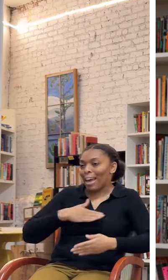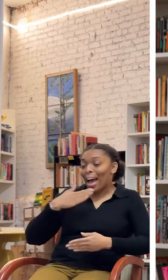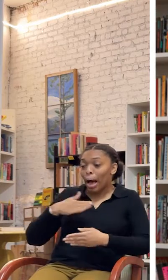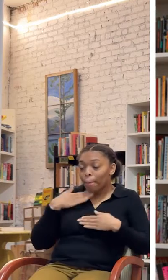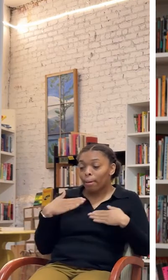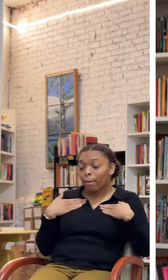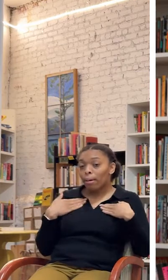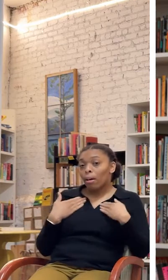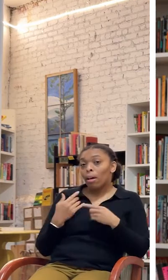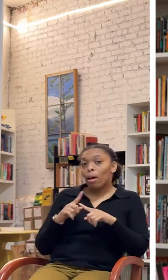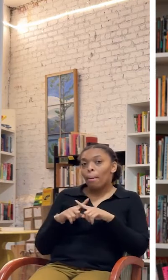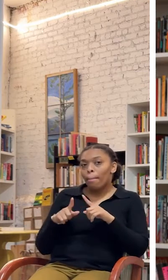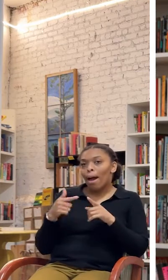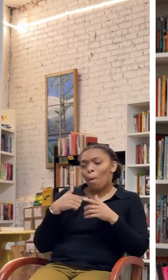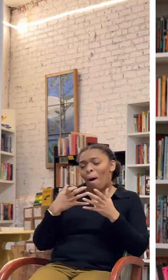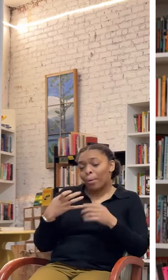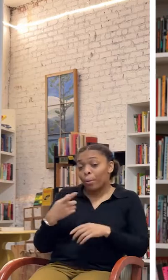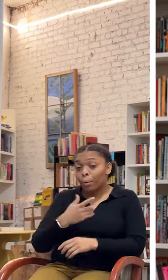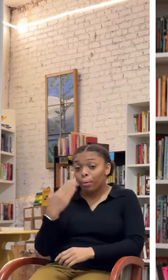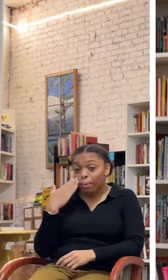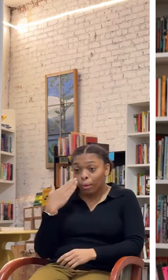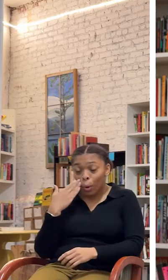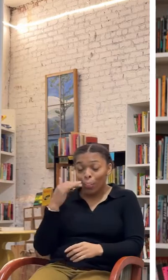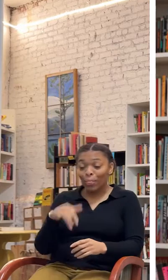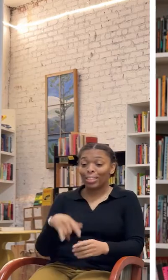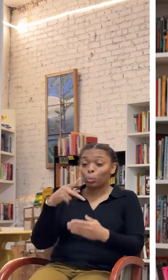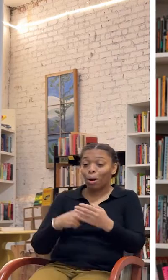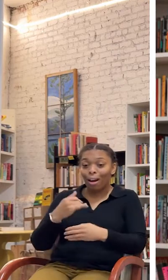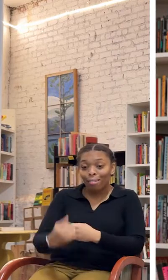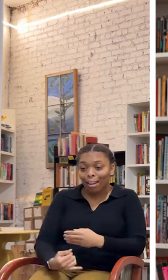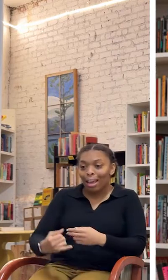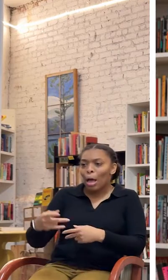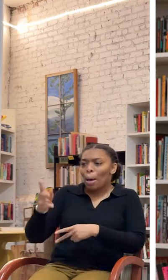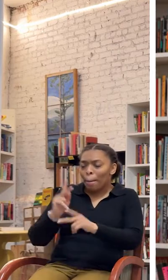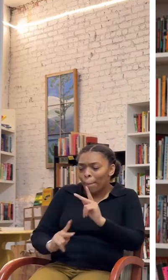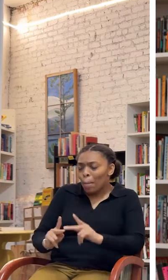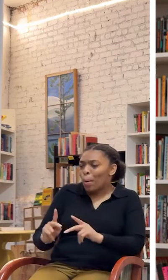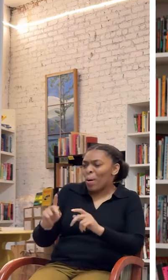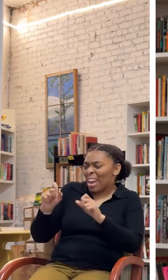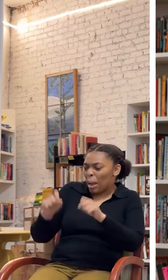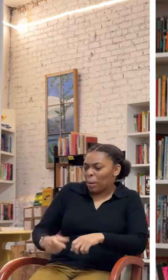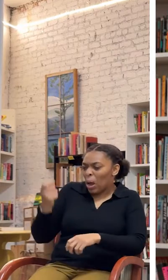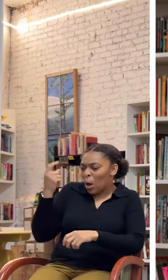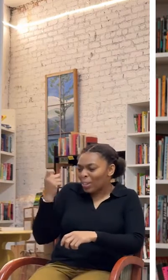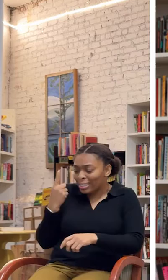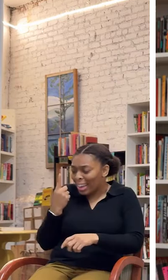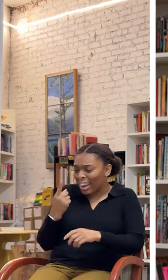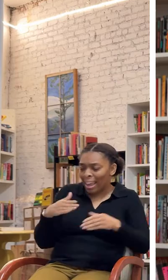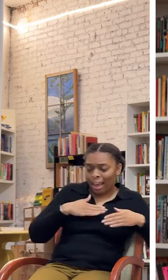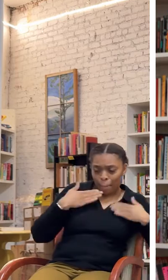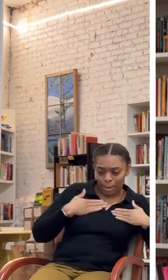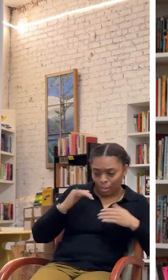I really want you to know, like, with this project, people really get to discern. I ain't trying to just be